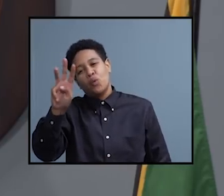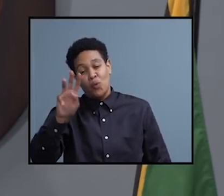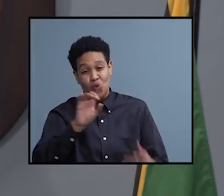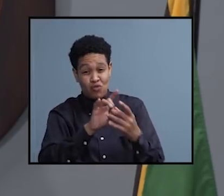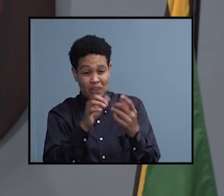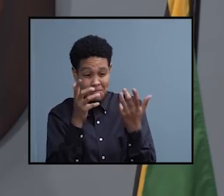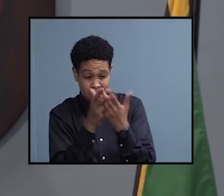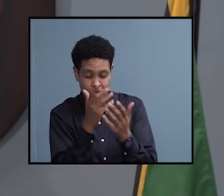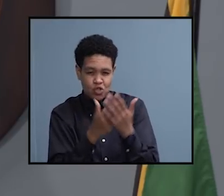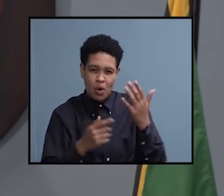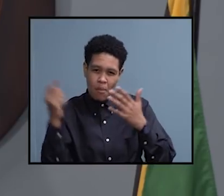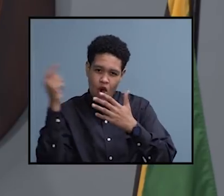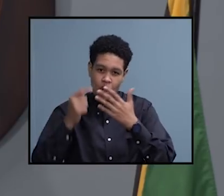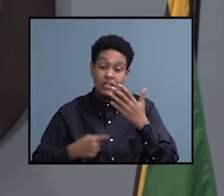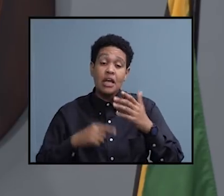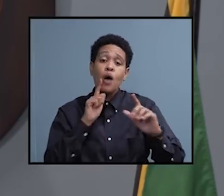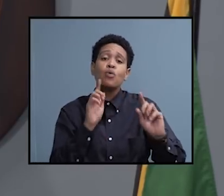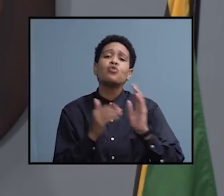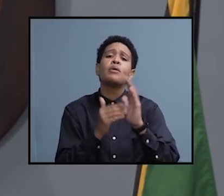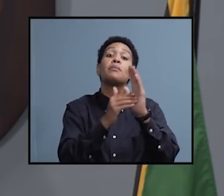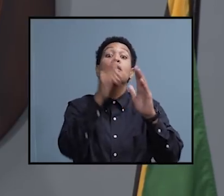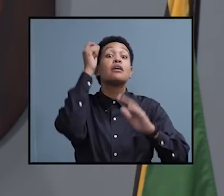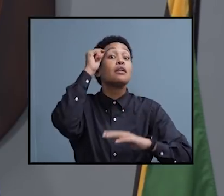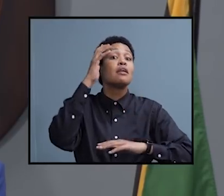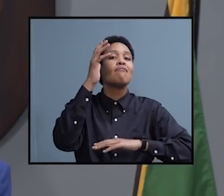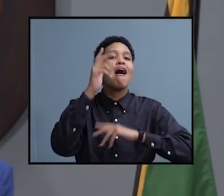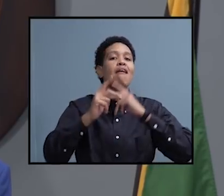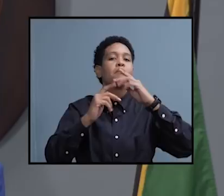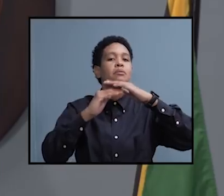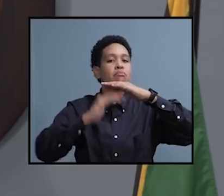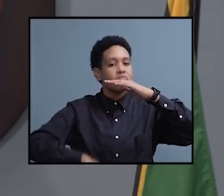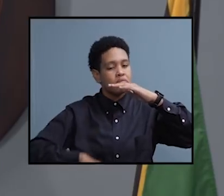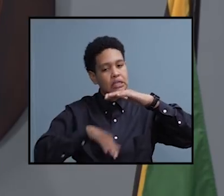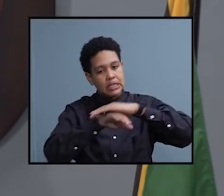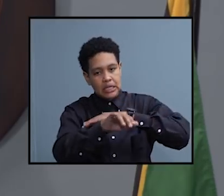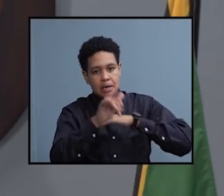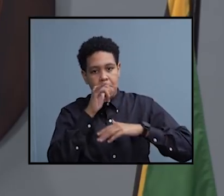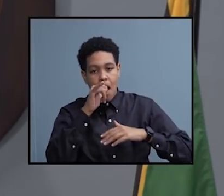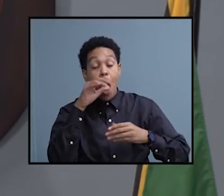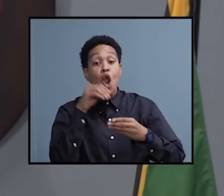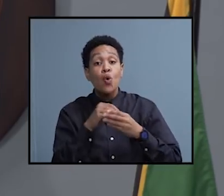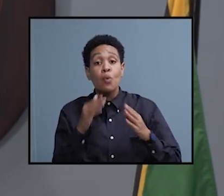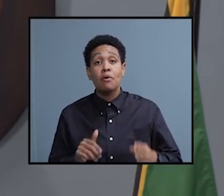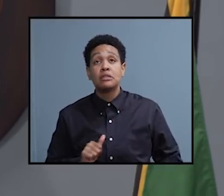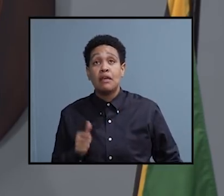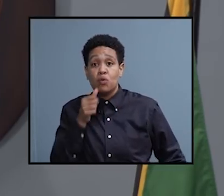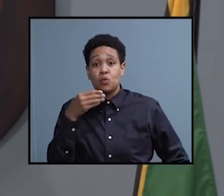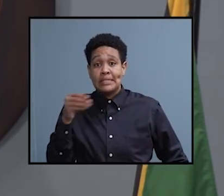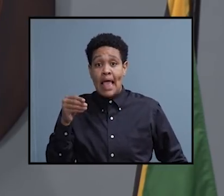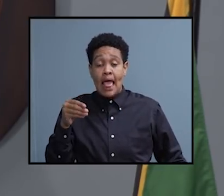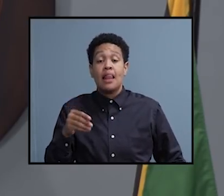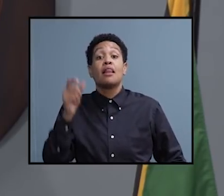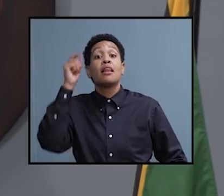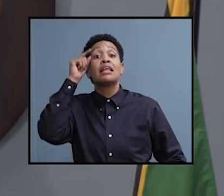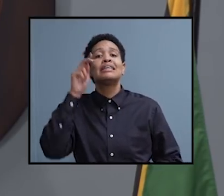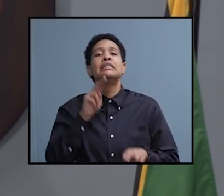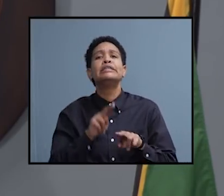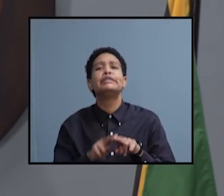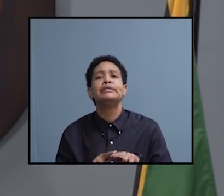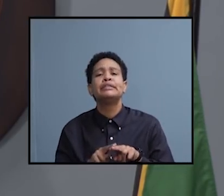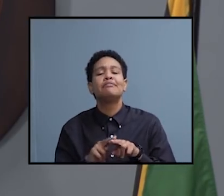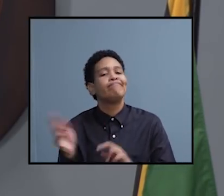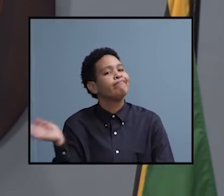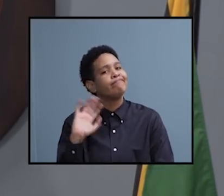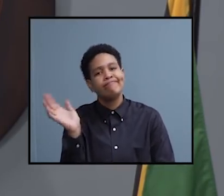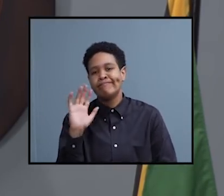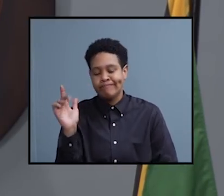I repeat those conditions: no more than 5 persons inside the bar, including the bartender, no seats, stools